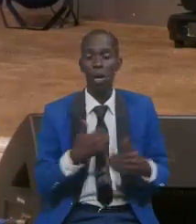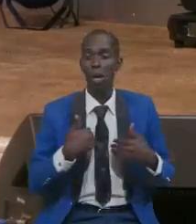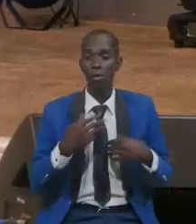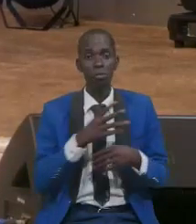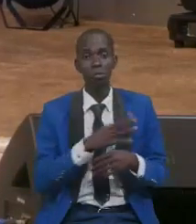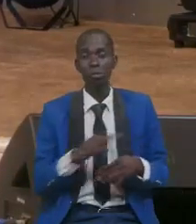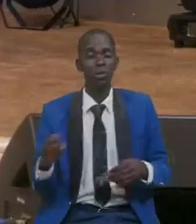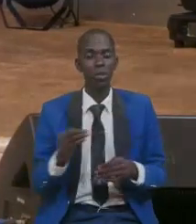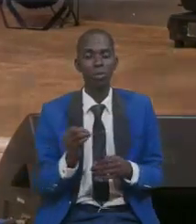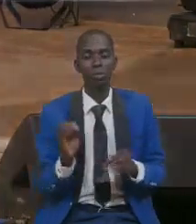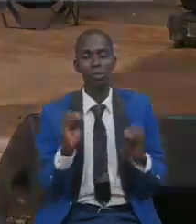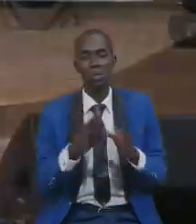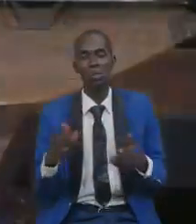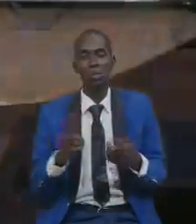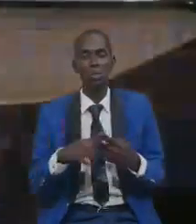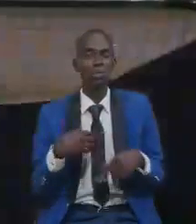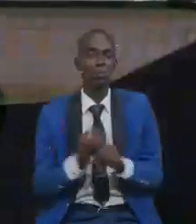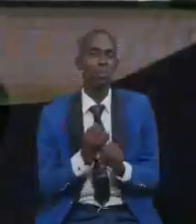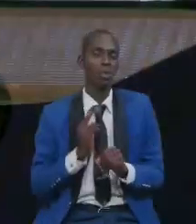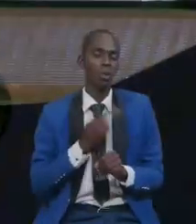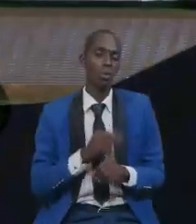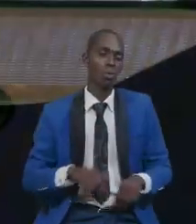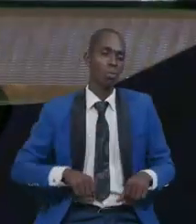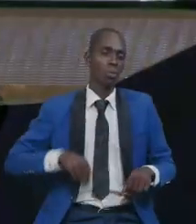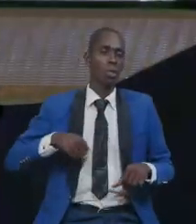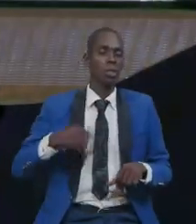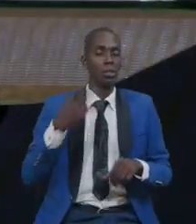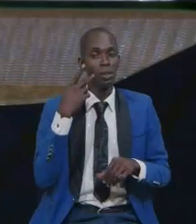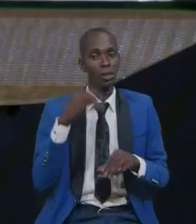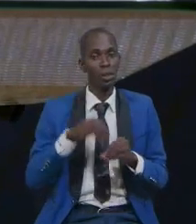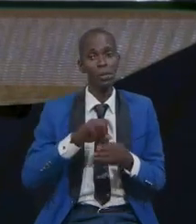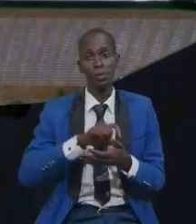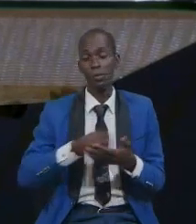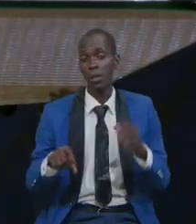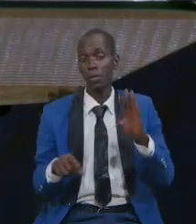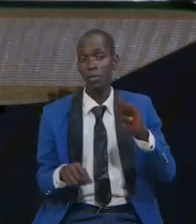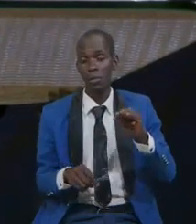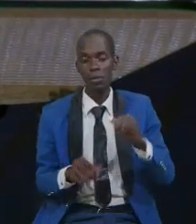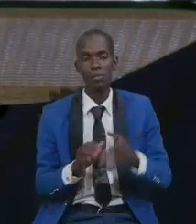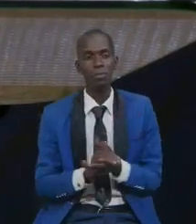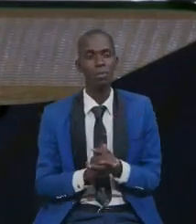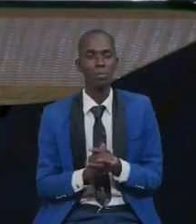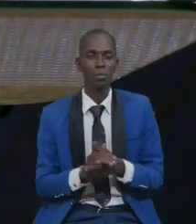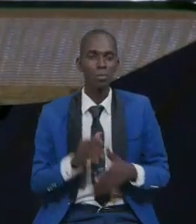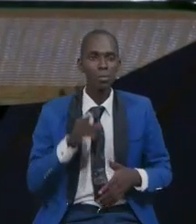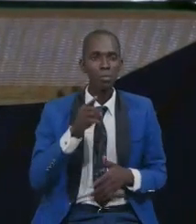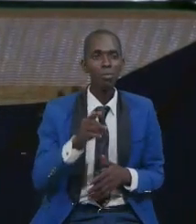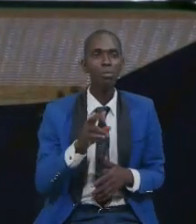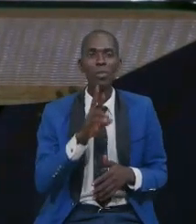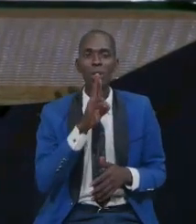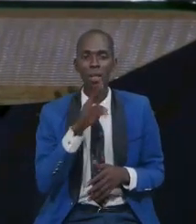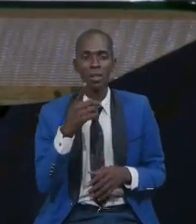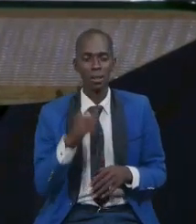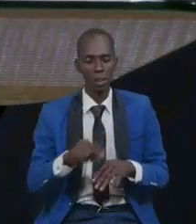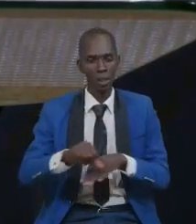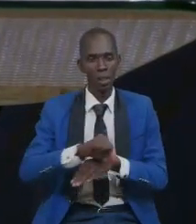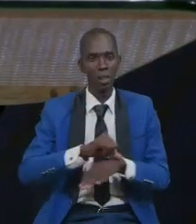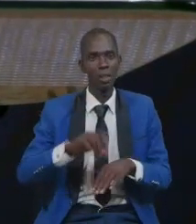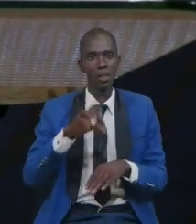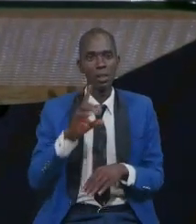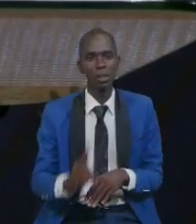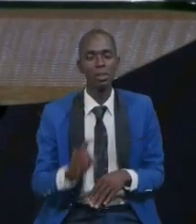proud. He tells us in verse 14, thou art the anointed cherub